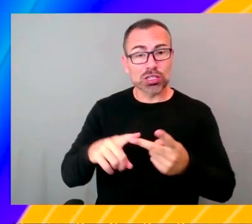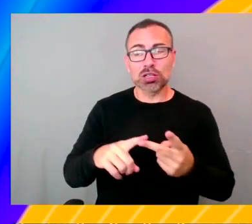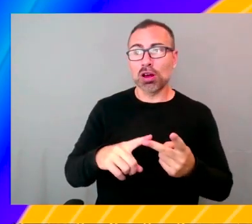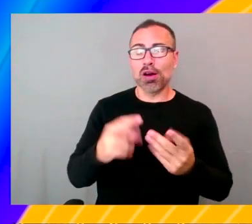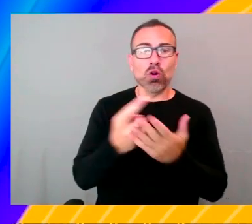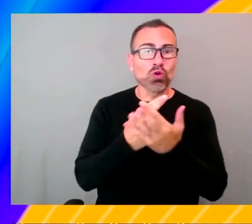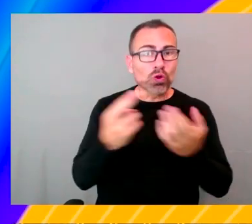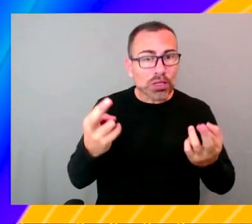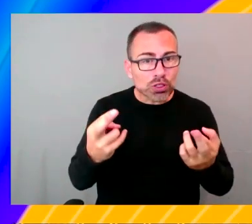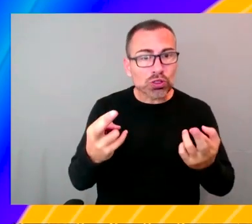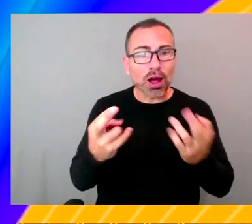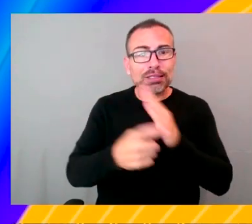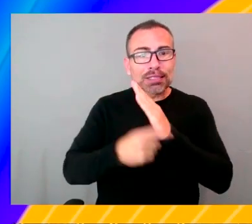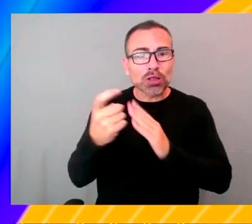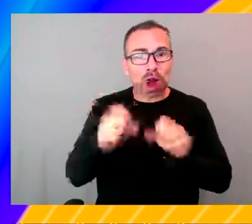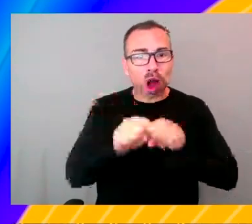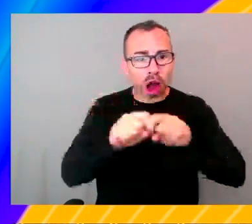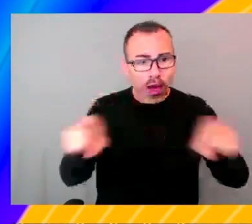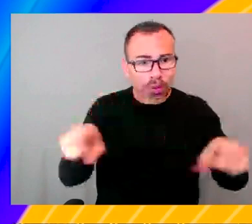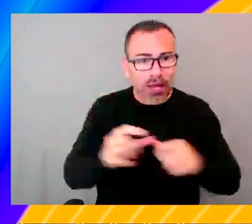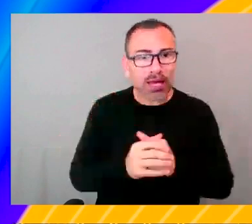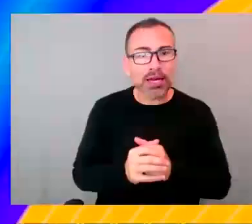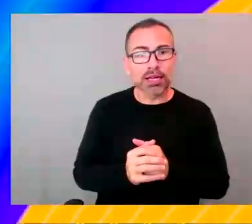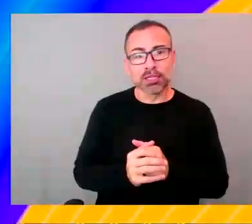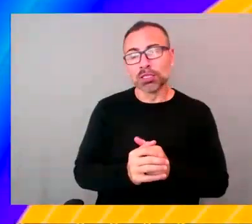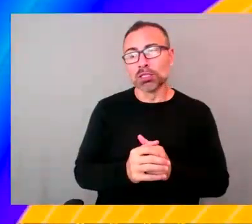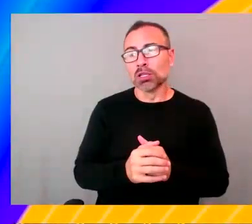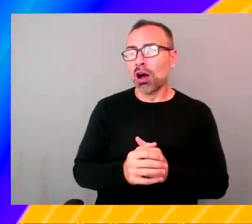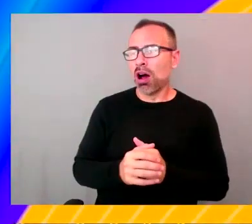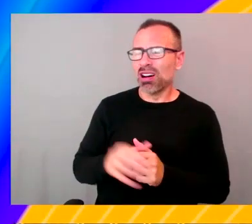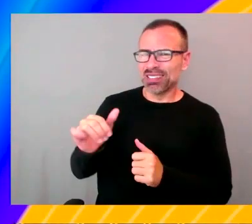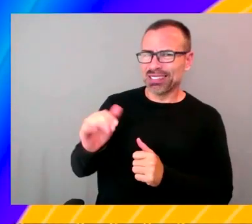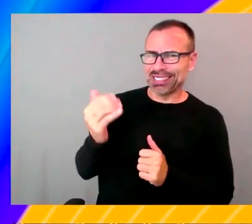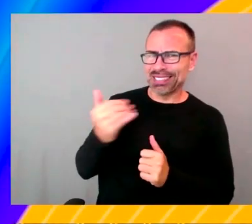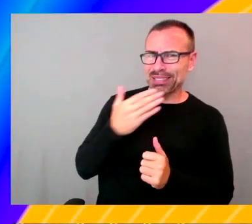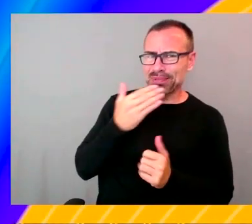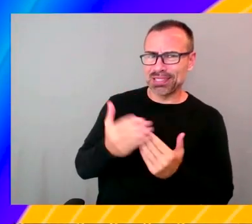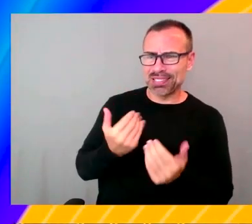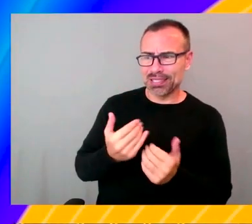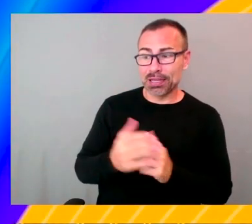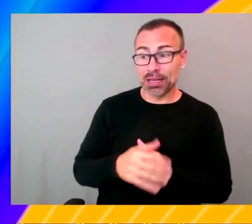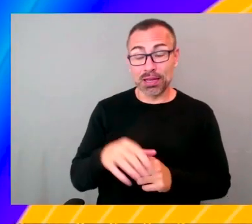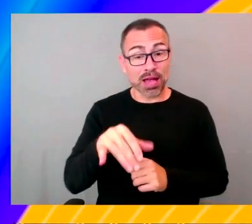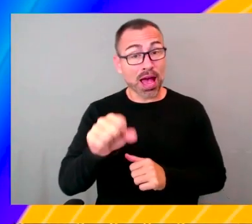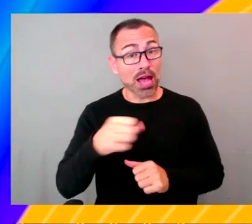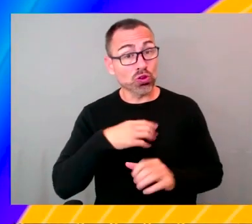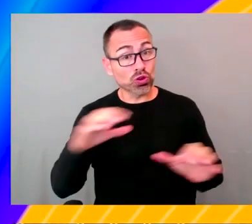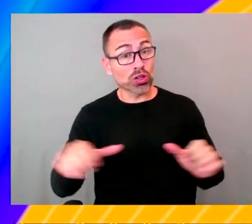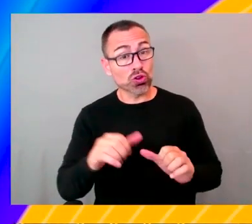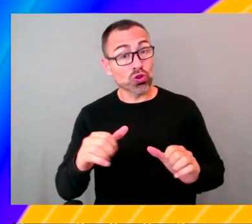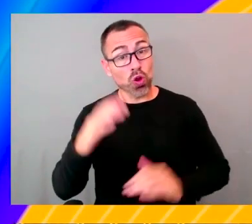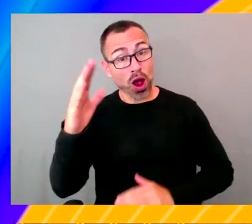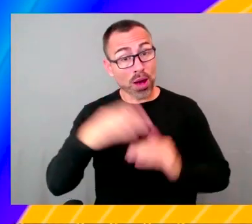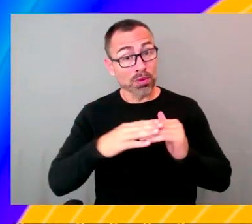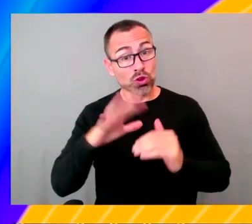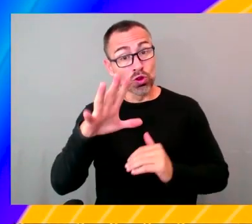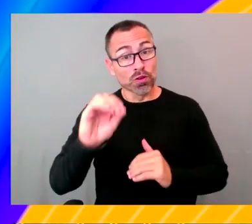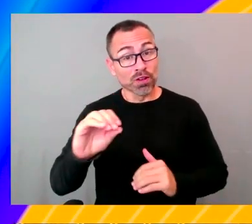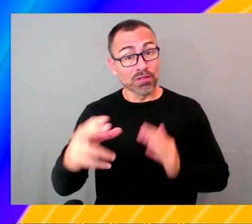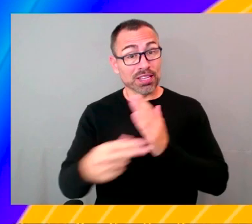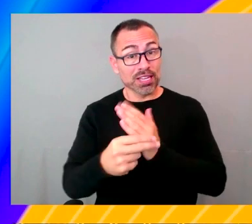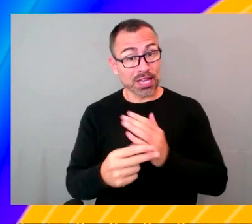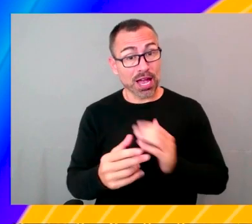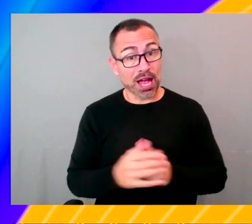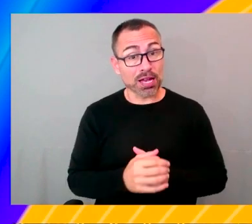awesome. Seems pretty easy. And I think you can do up to 50 tags on the resource. Yeah. Okay, so we got some new instances up and